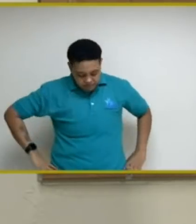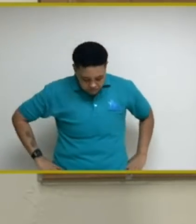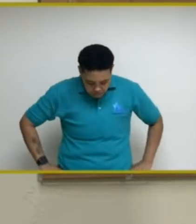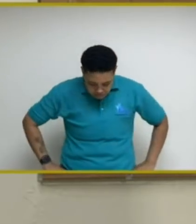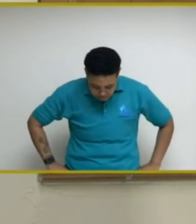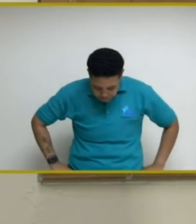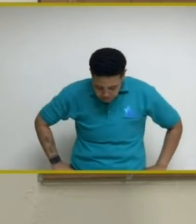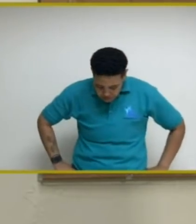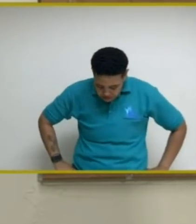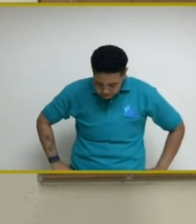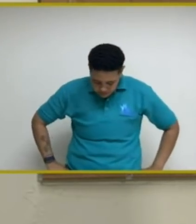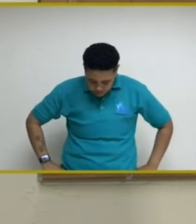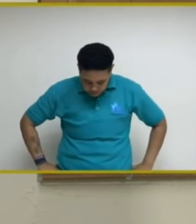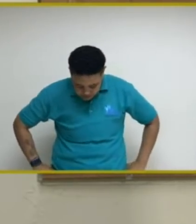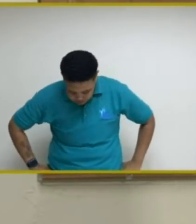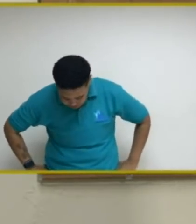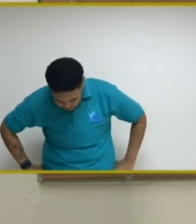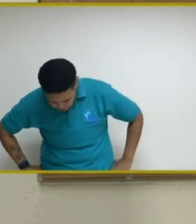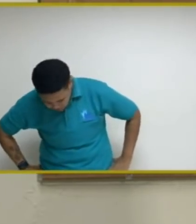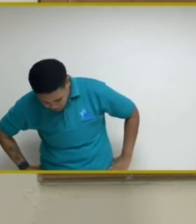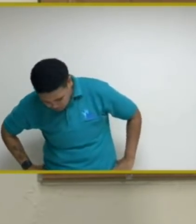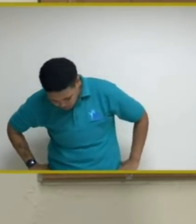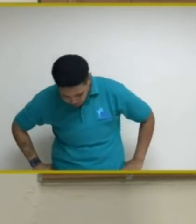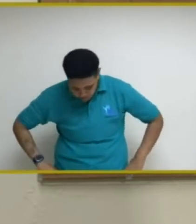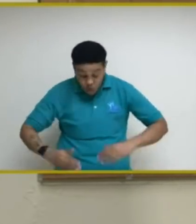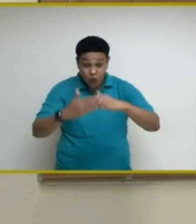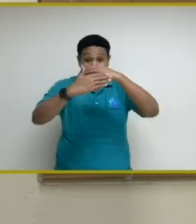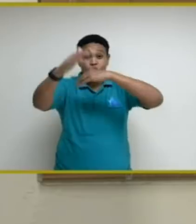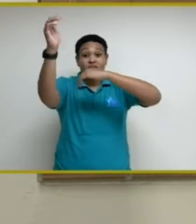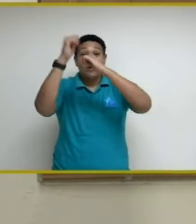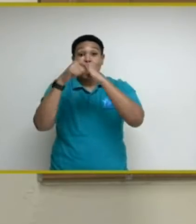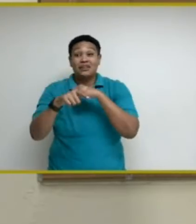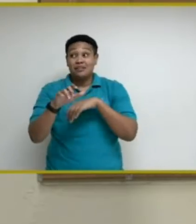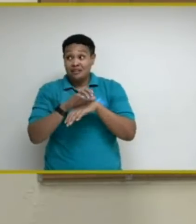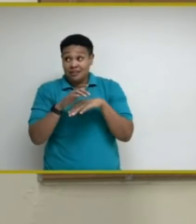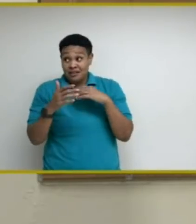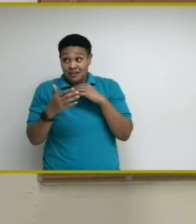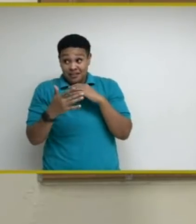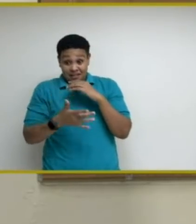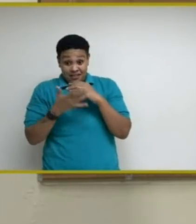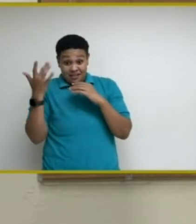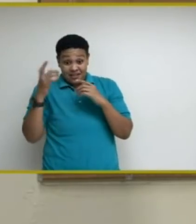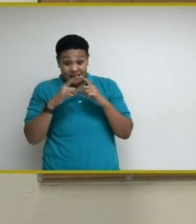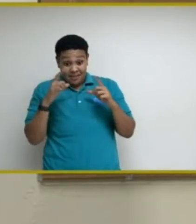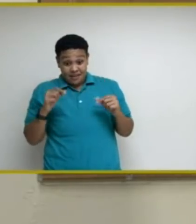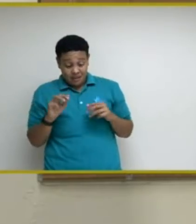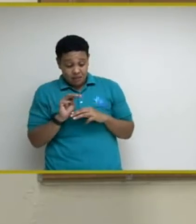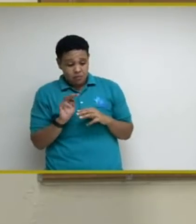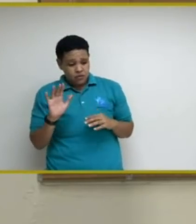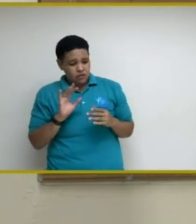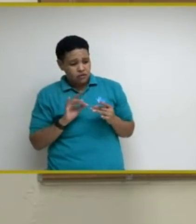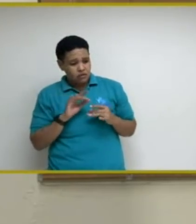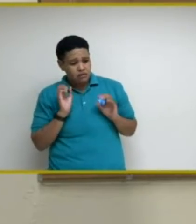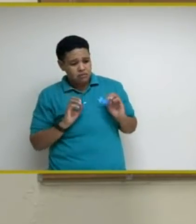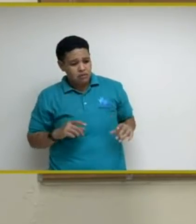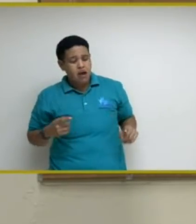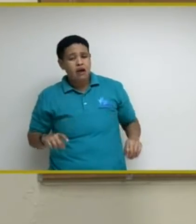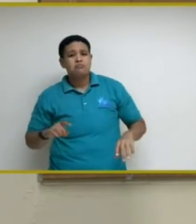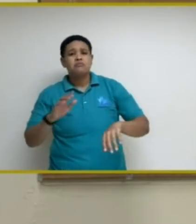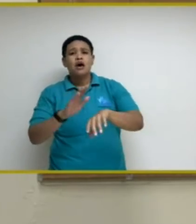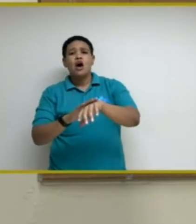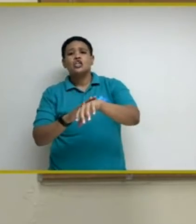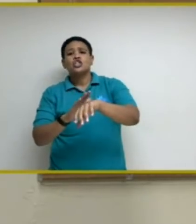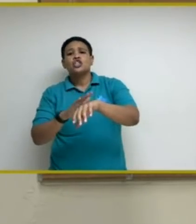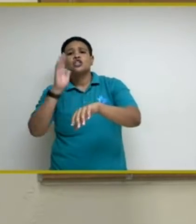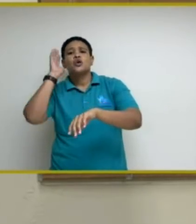will, going forward with this digital vaccination card that the minister has spoken about, certainly the